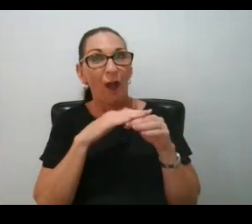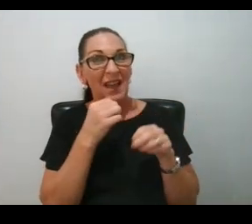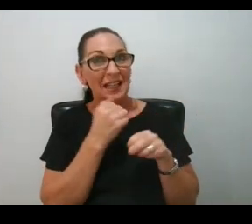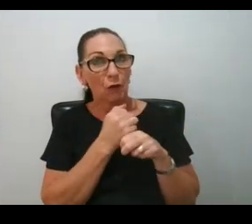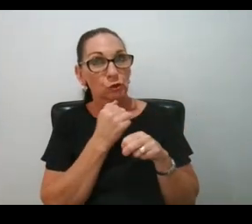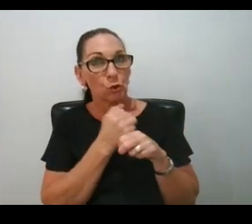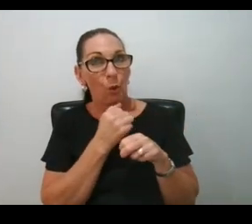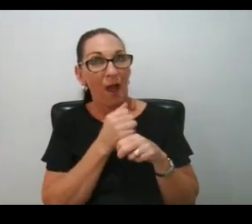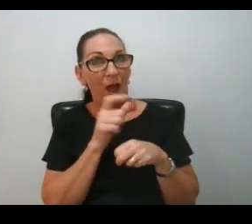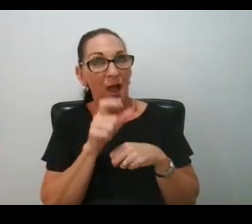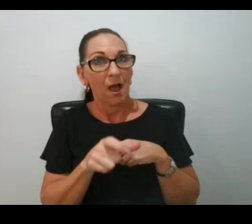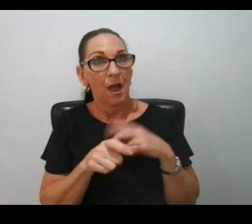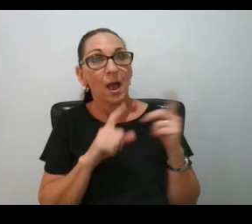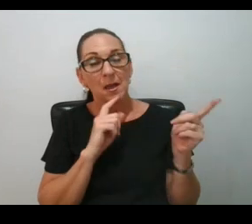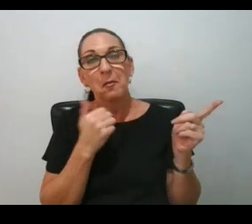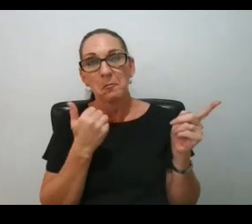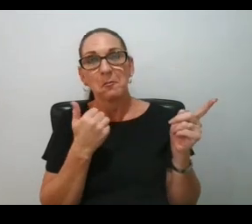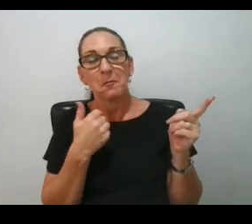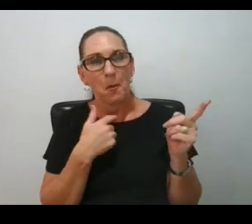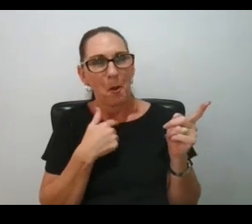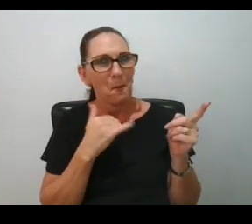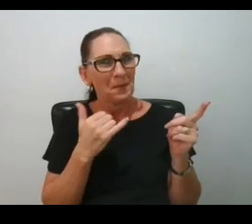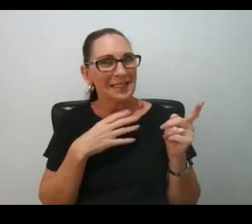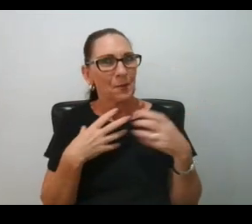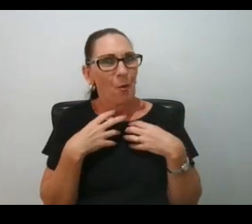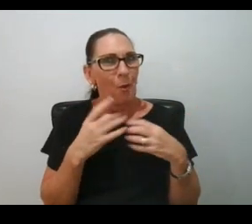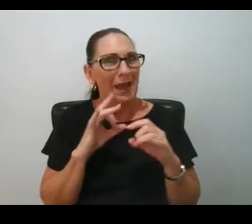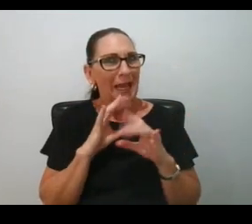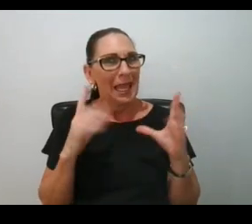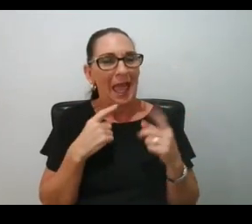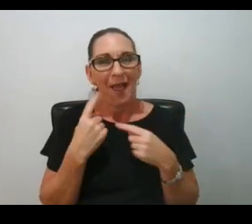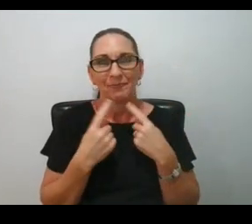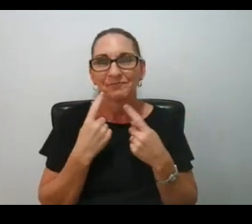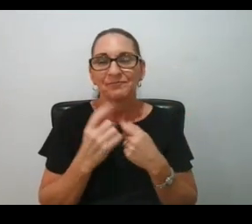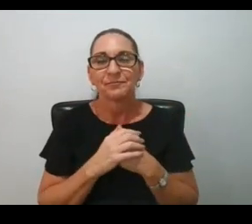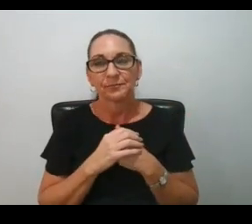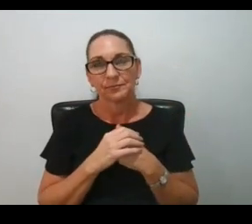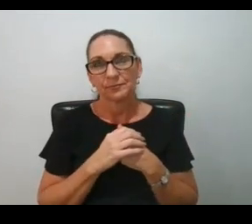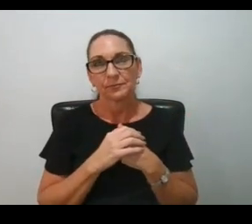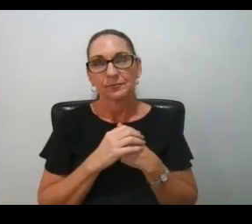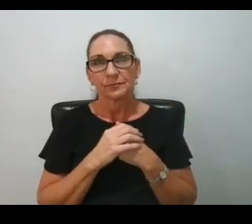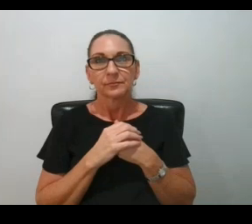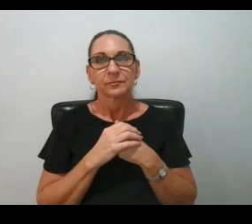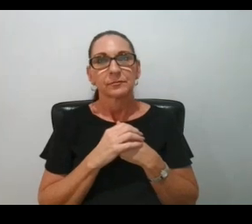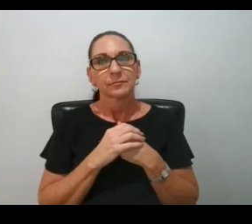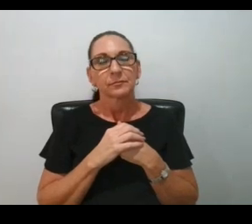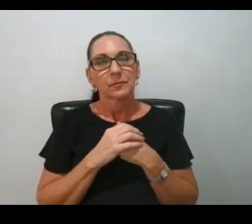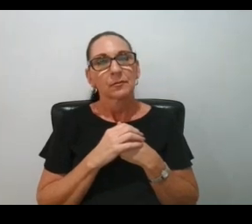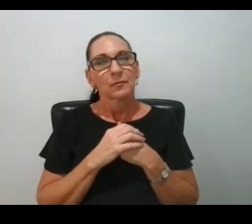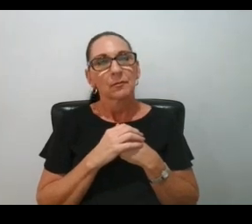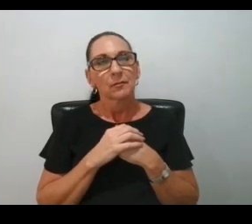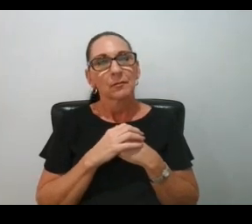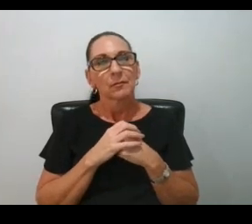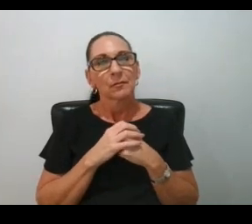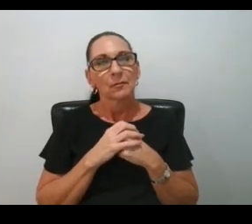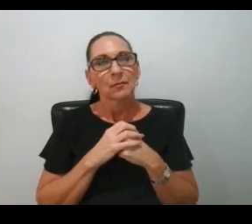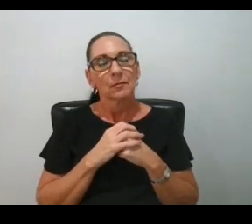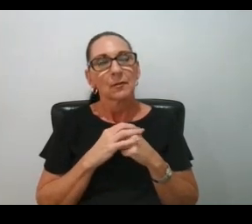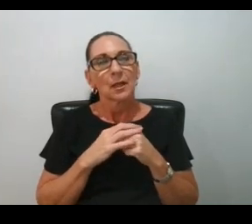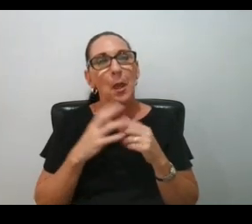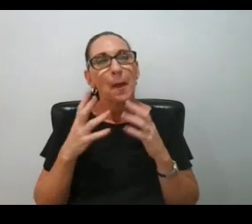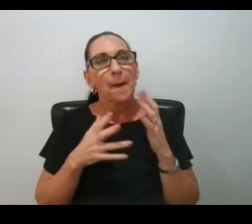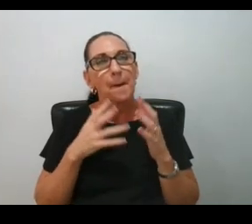guarantor. If I'm not explaining it as well as I could have, No, let's go with the it's questions. wonderful. So this was just, so can you remove her as a guarantor in the loan